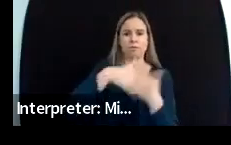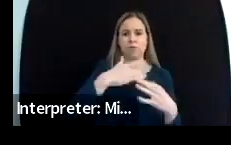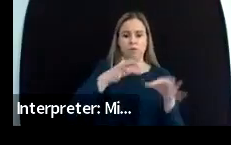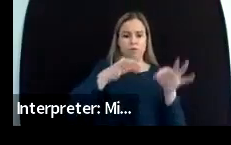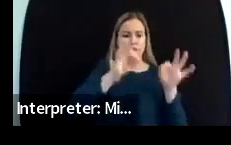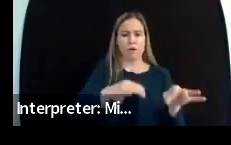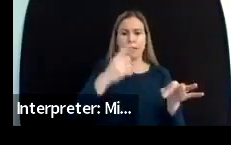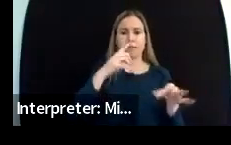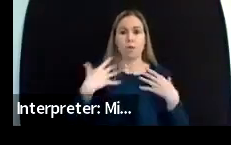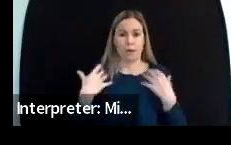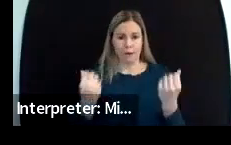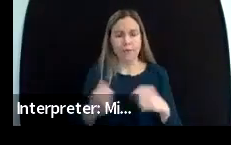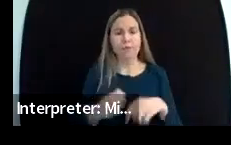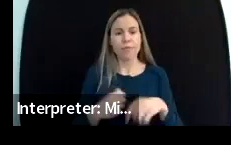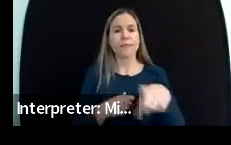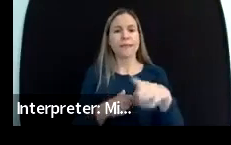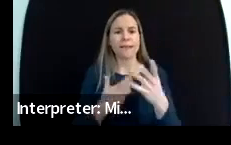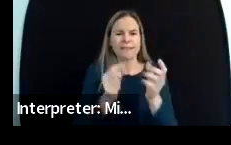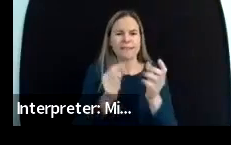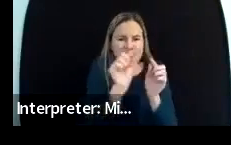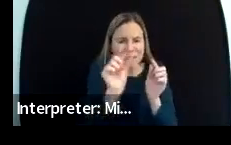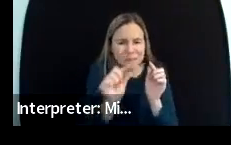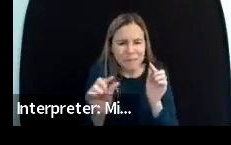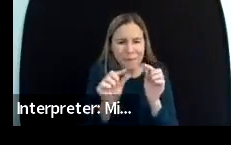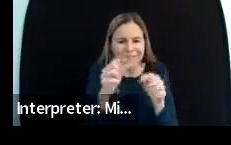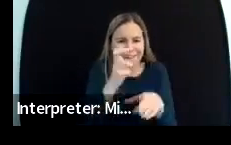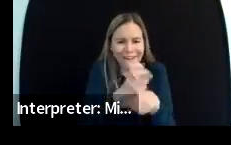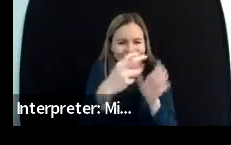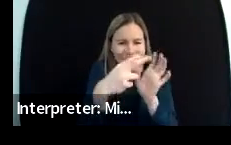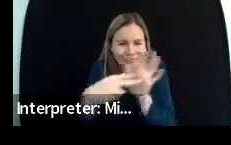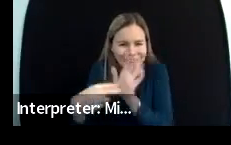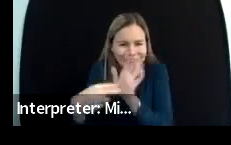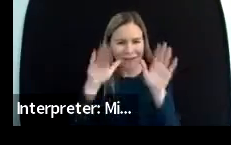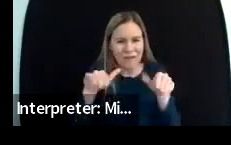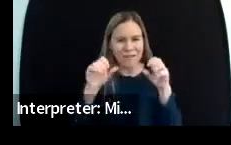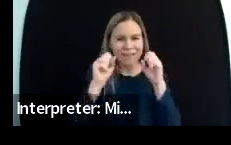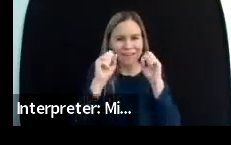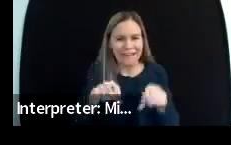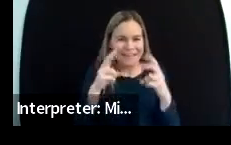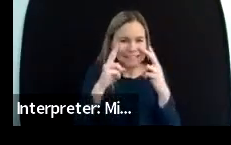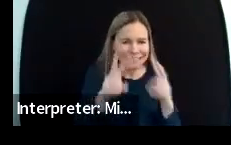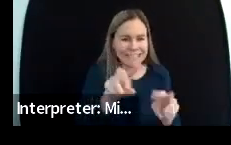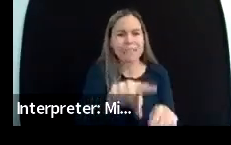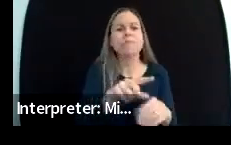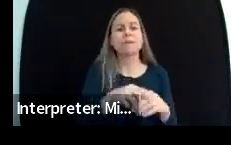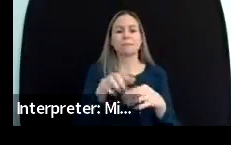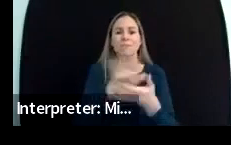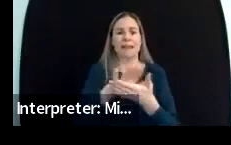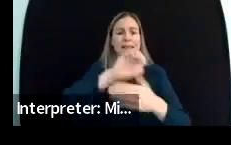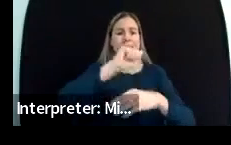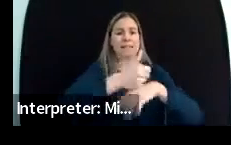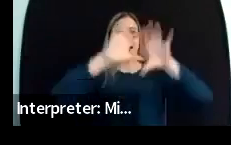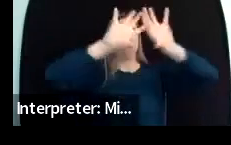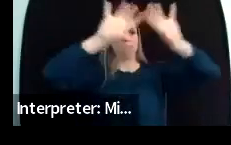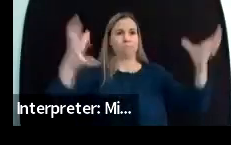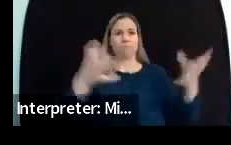of small text here, but hopefully you can see it. This is a really nice framework for understanding health